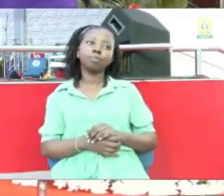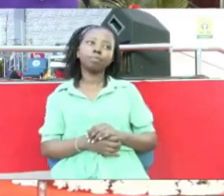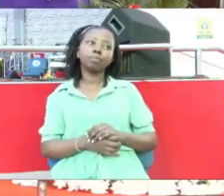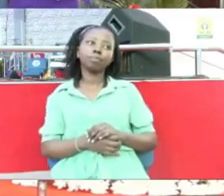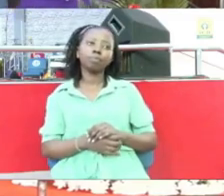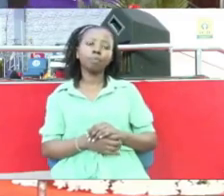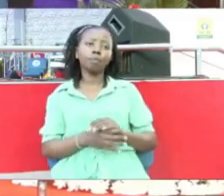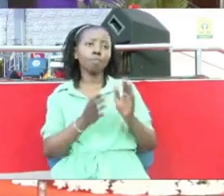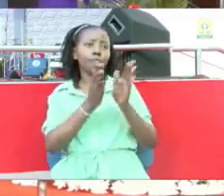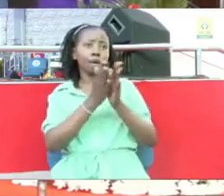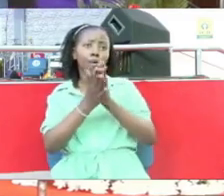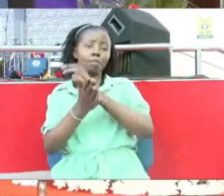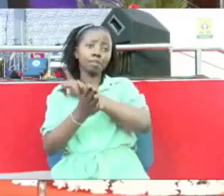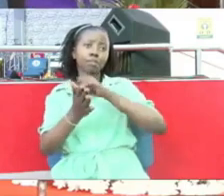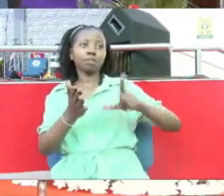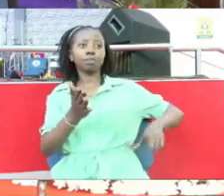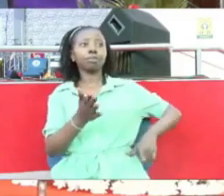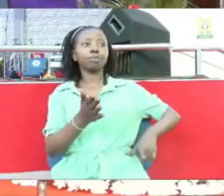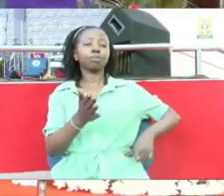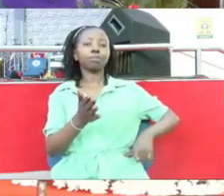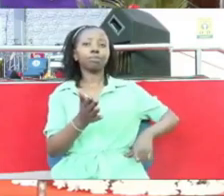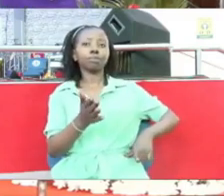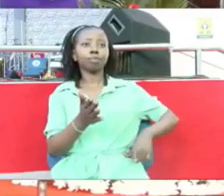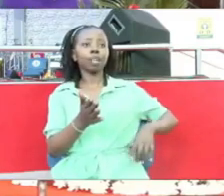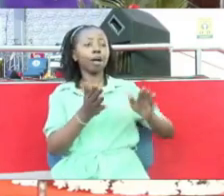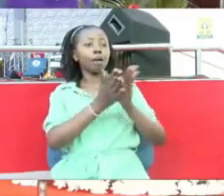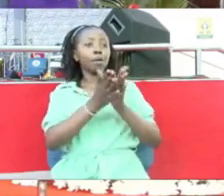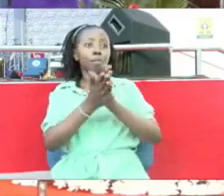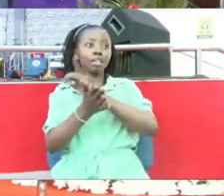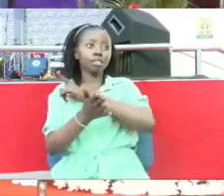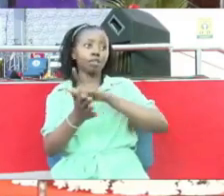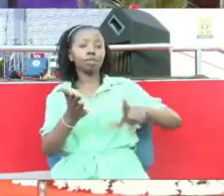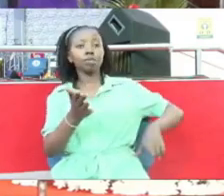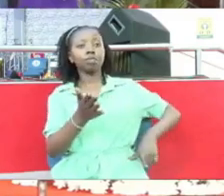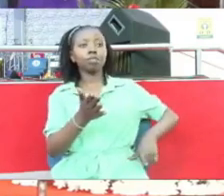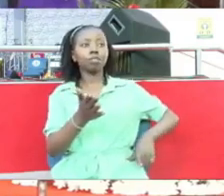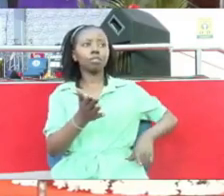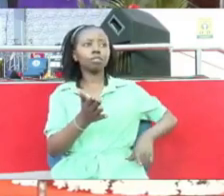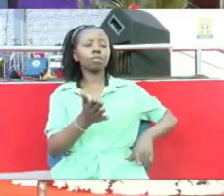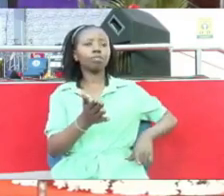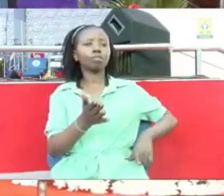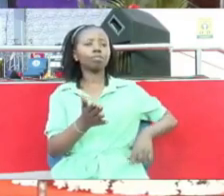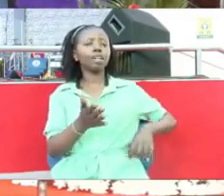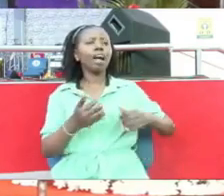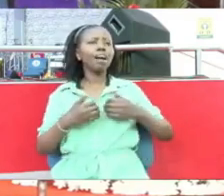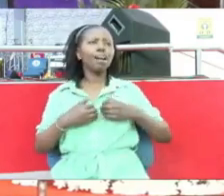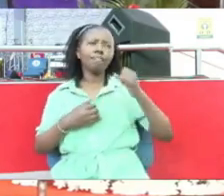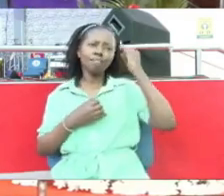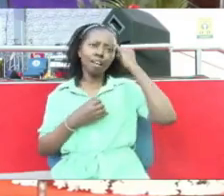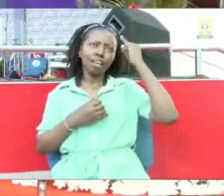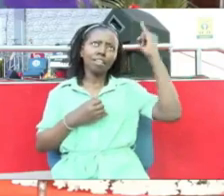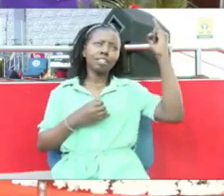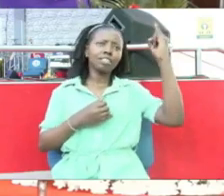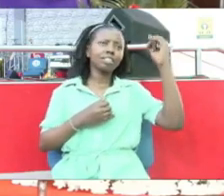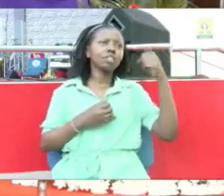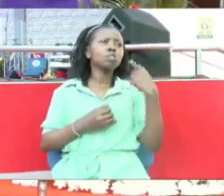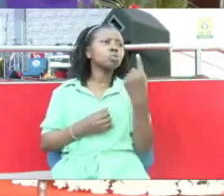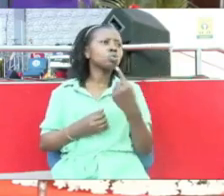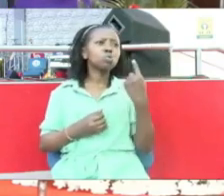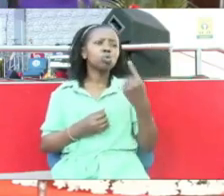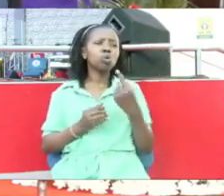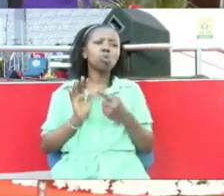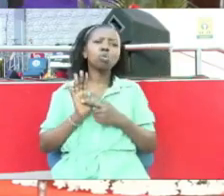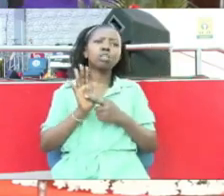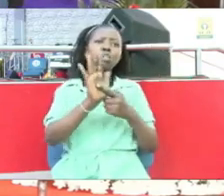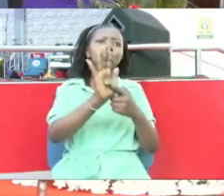umeajiriwa. Praise the name of the Lord. Bwana Yesu asifiwe. There are ideas that can only emanate from